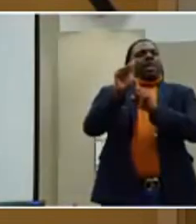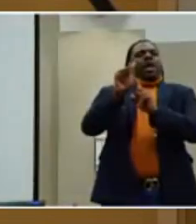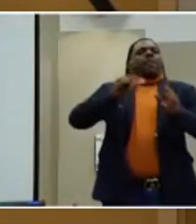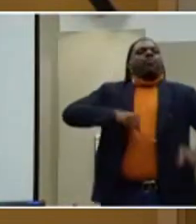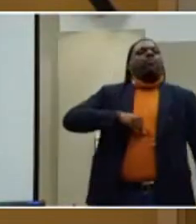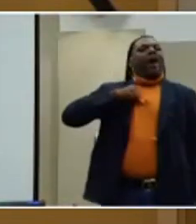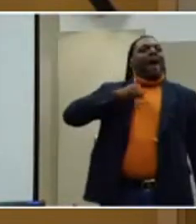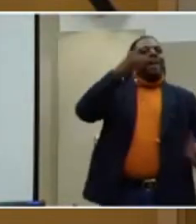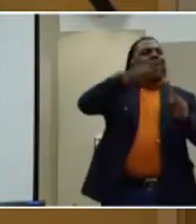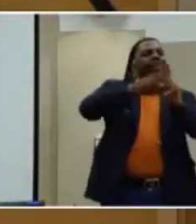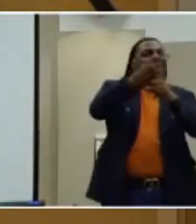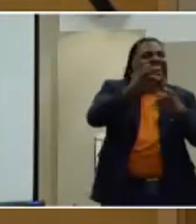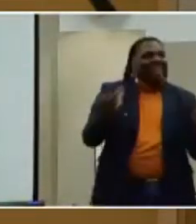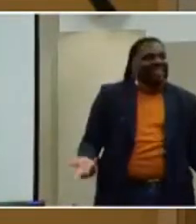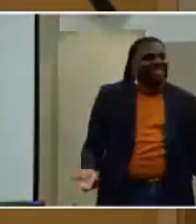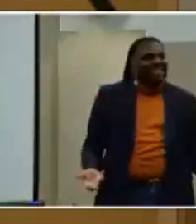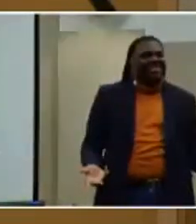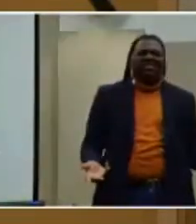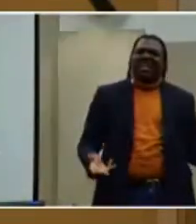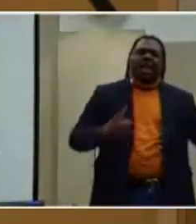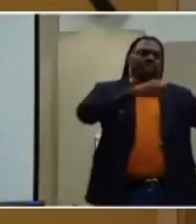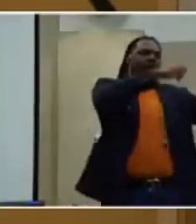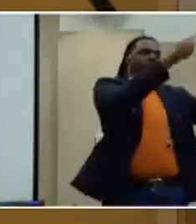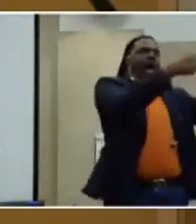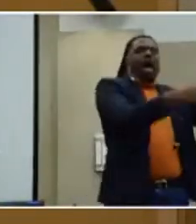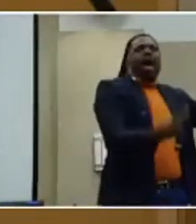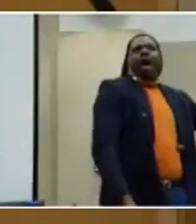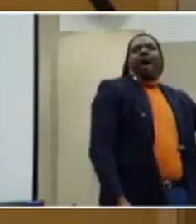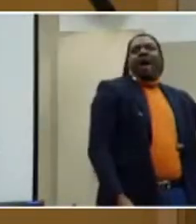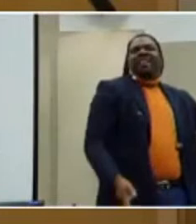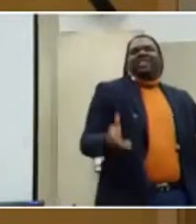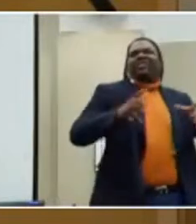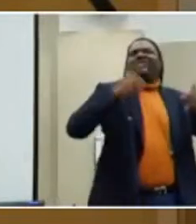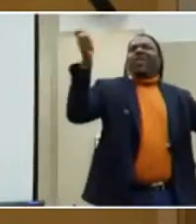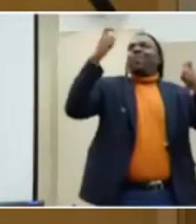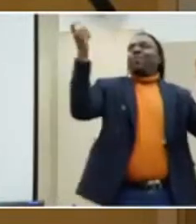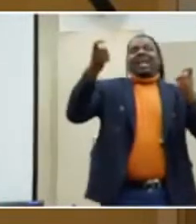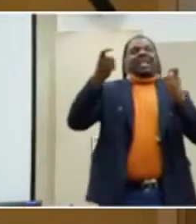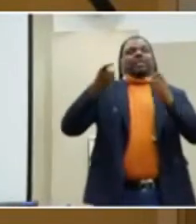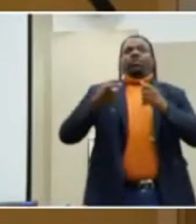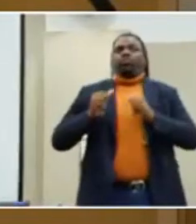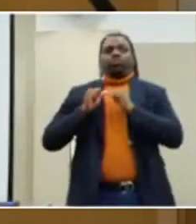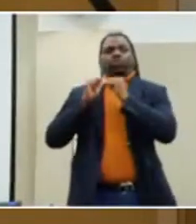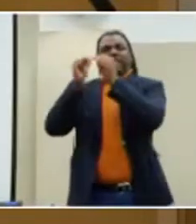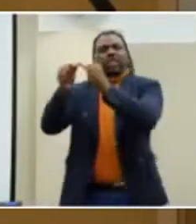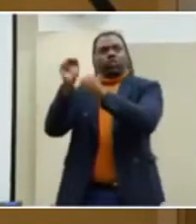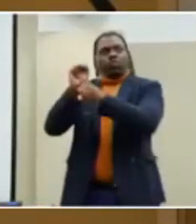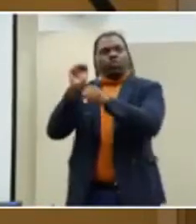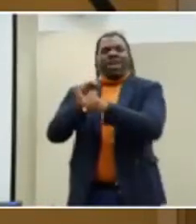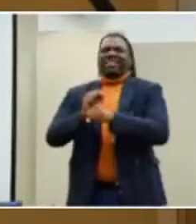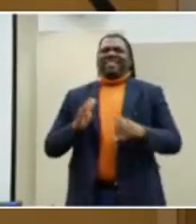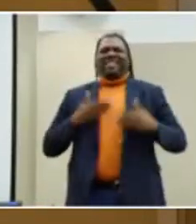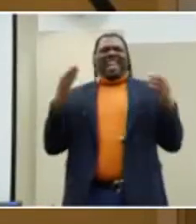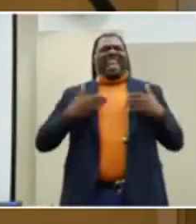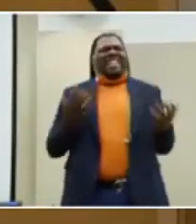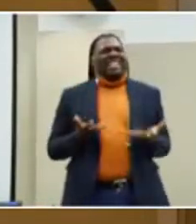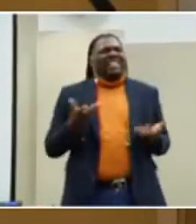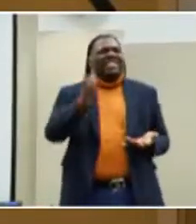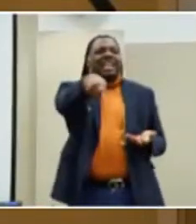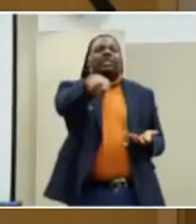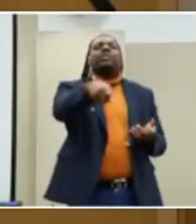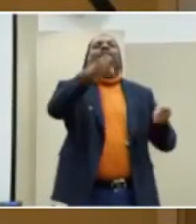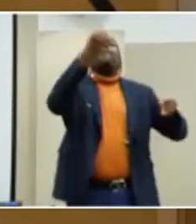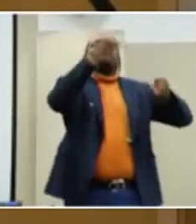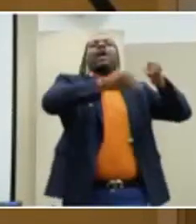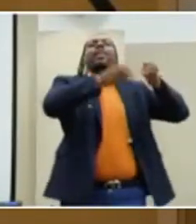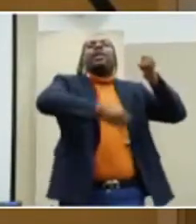Pride Month, right? Yeah. So much to celebrate, so much work to do, really glad to be here. And finally, I also want